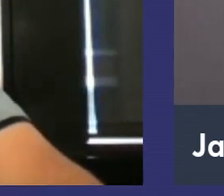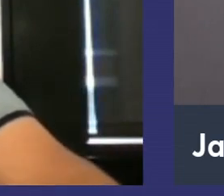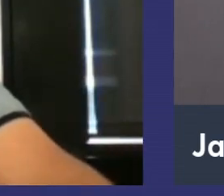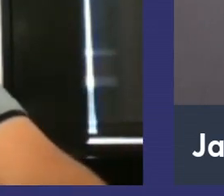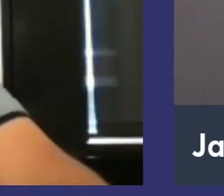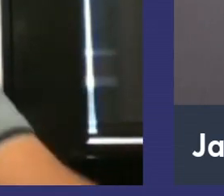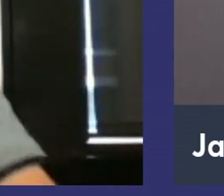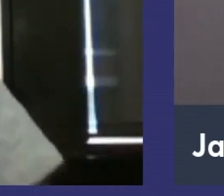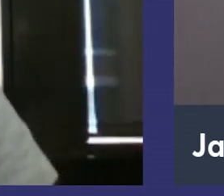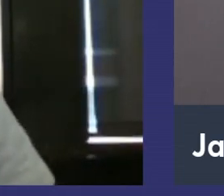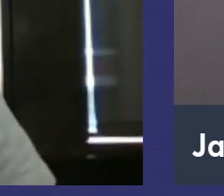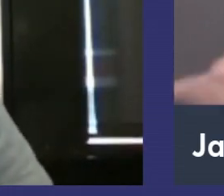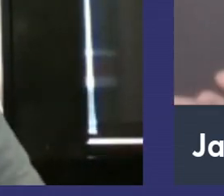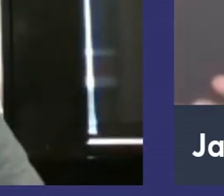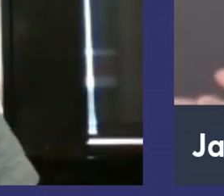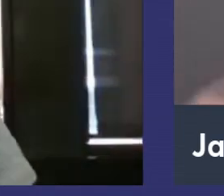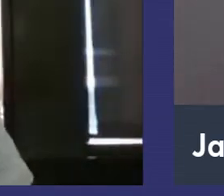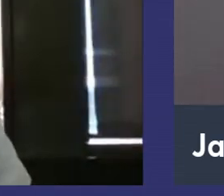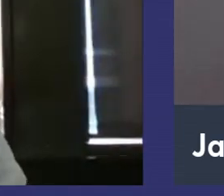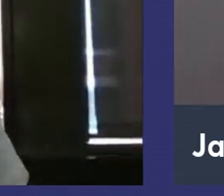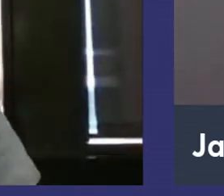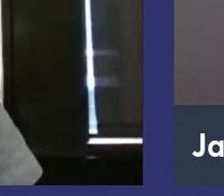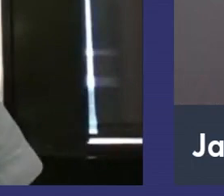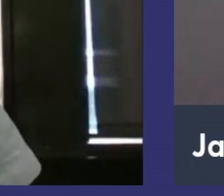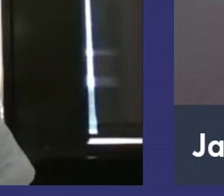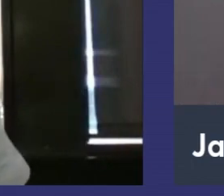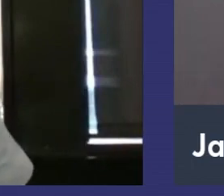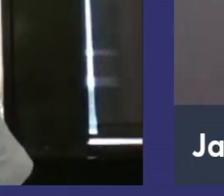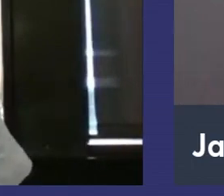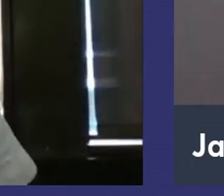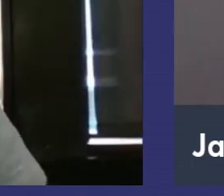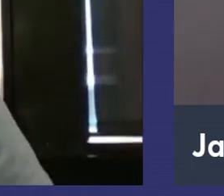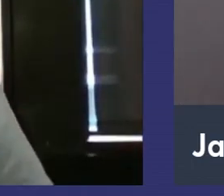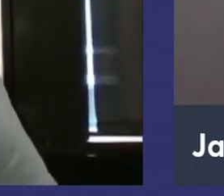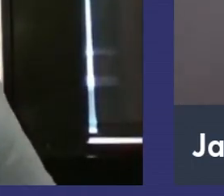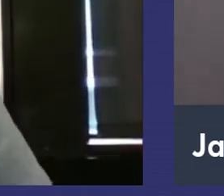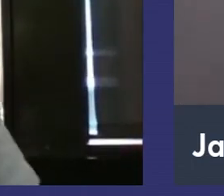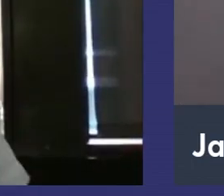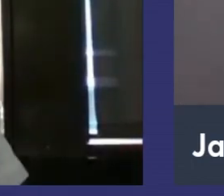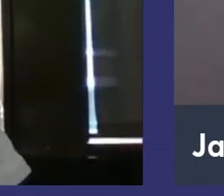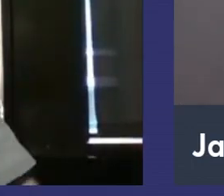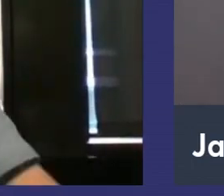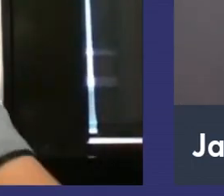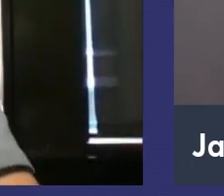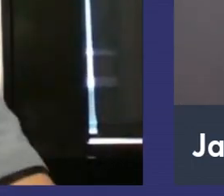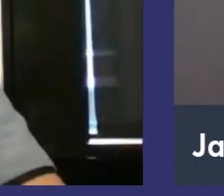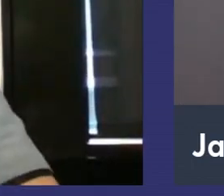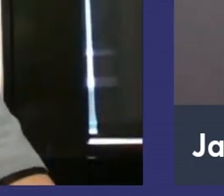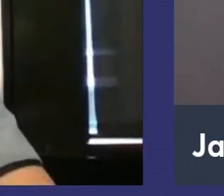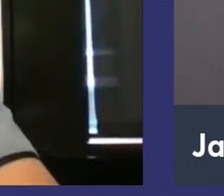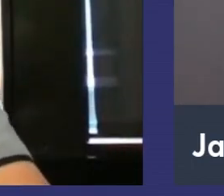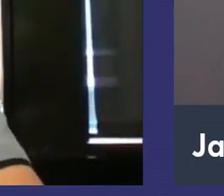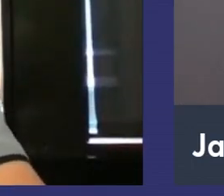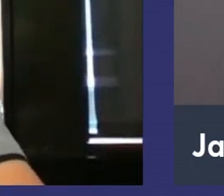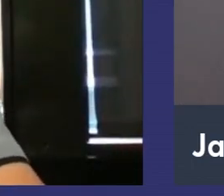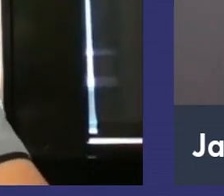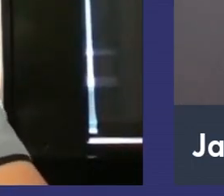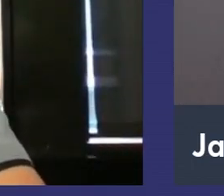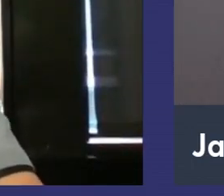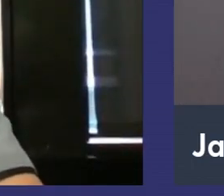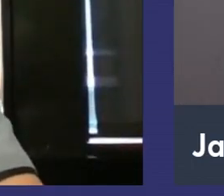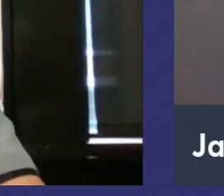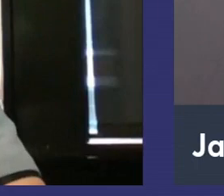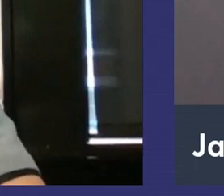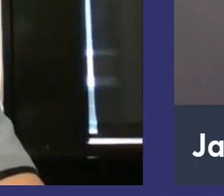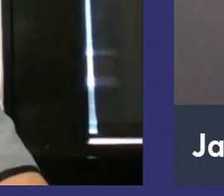see. It's fun. It's remember what Bernard Borges says, right? Everything Everything breaks all the fails times. Yeah. all